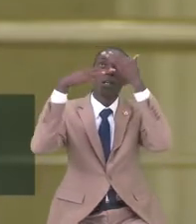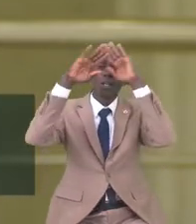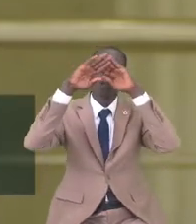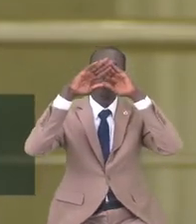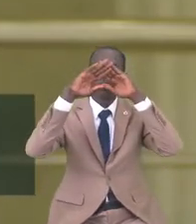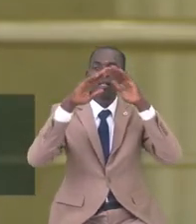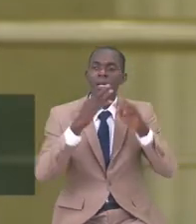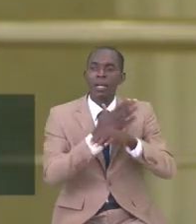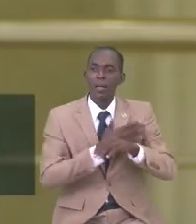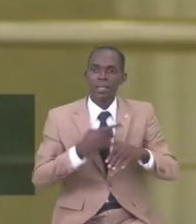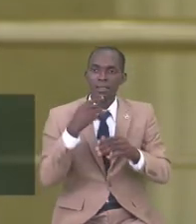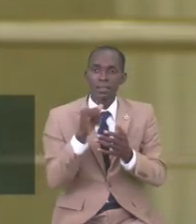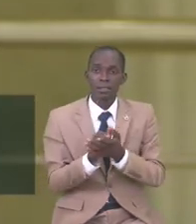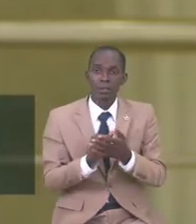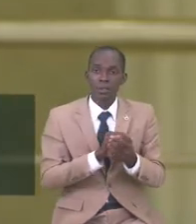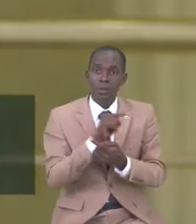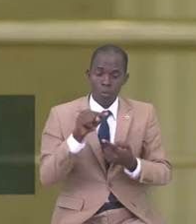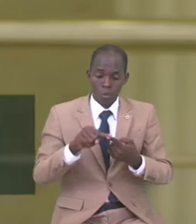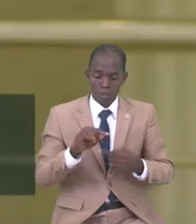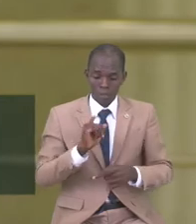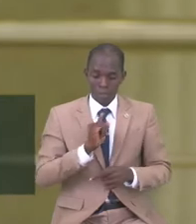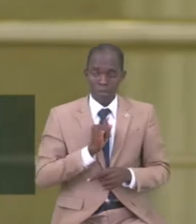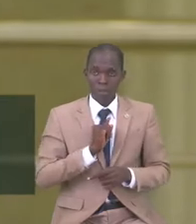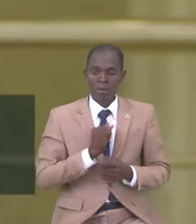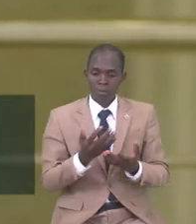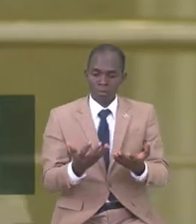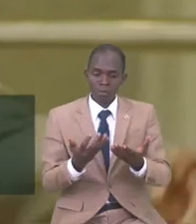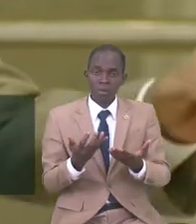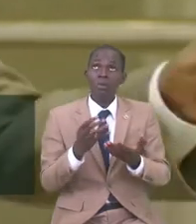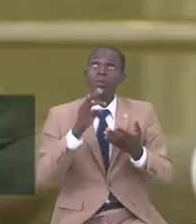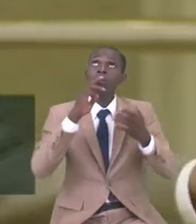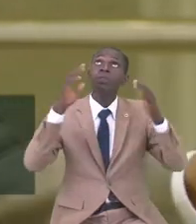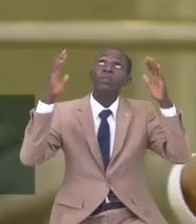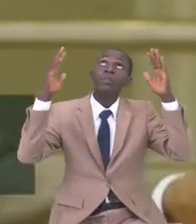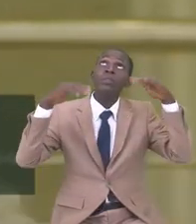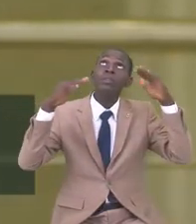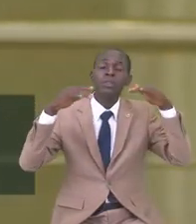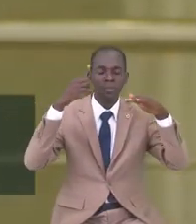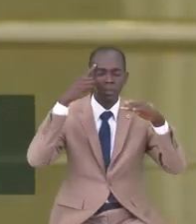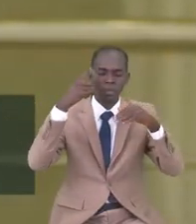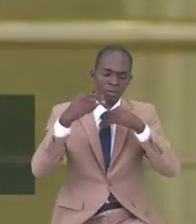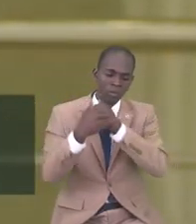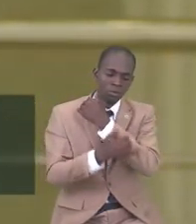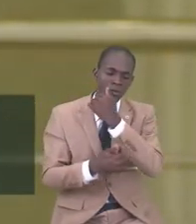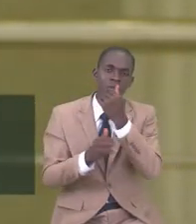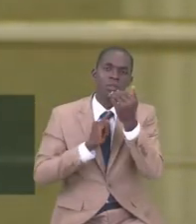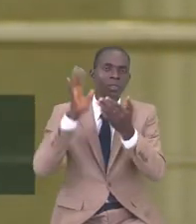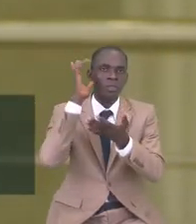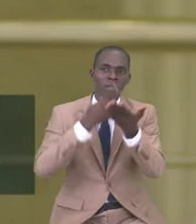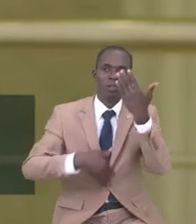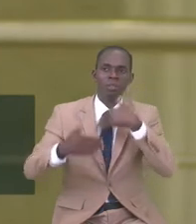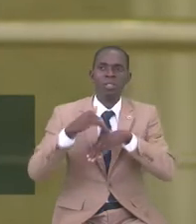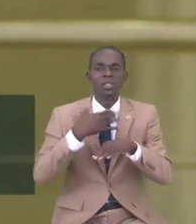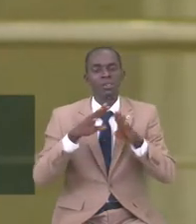and he said, when I want rain for the nation, I'll come back and